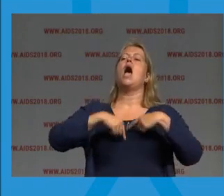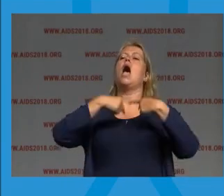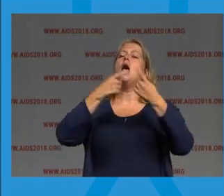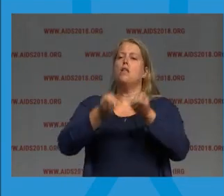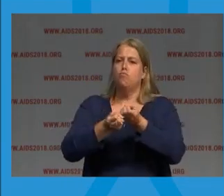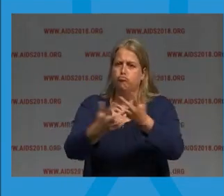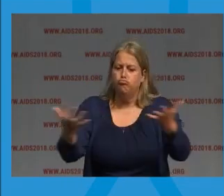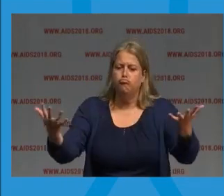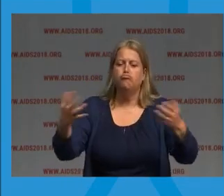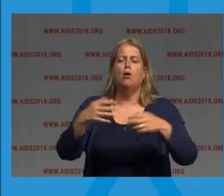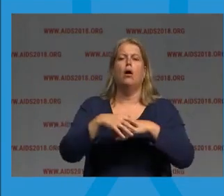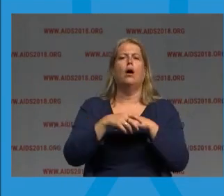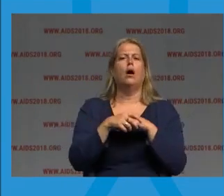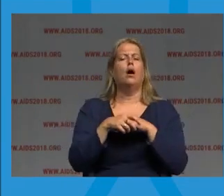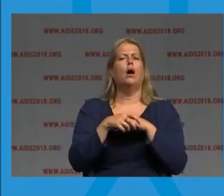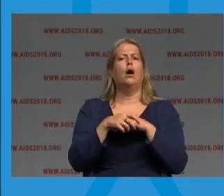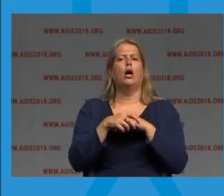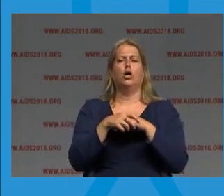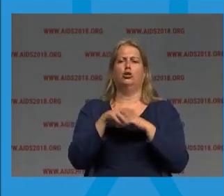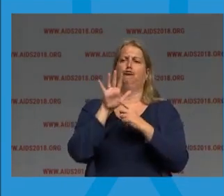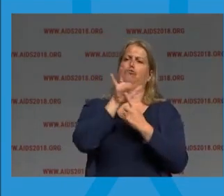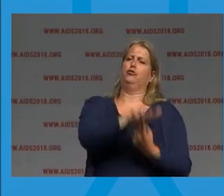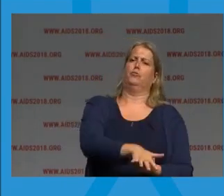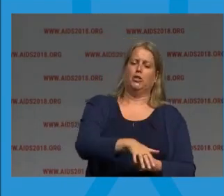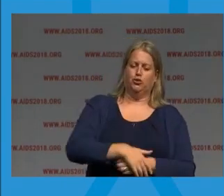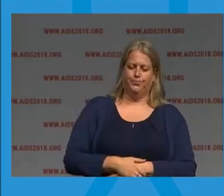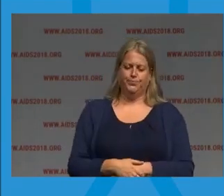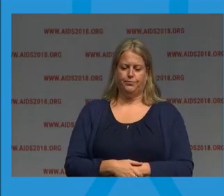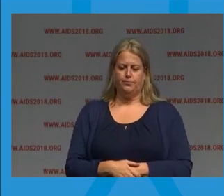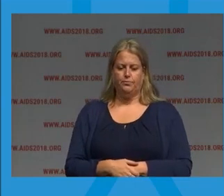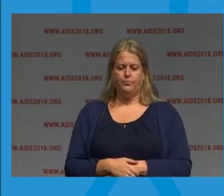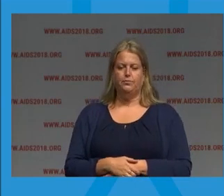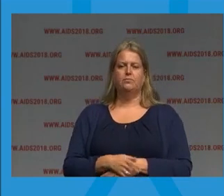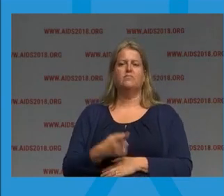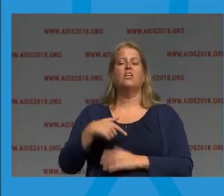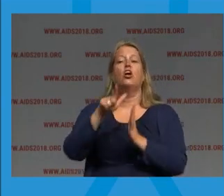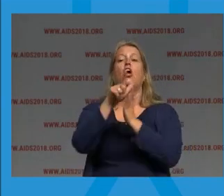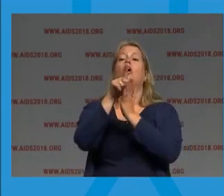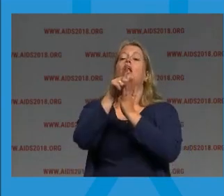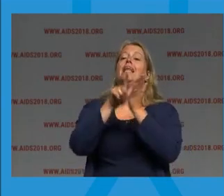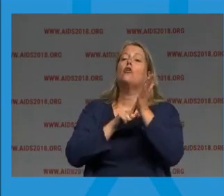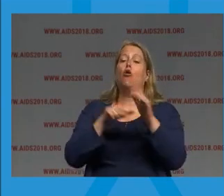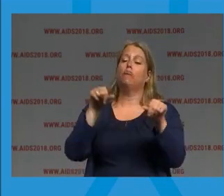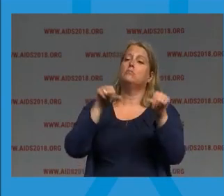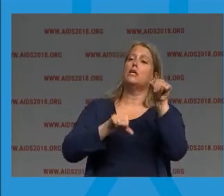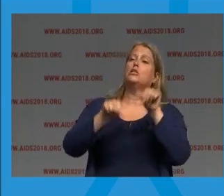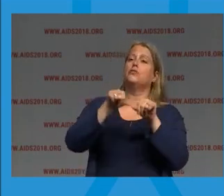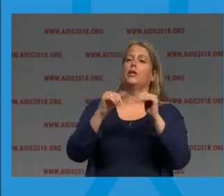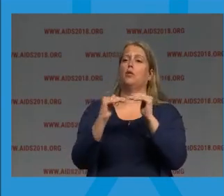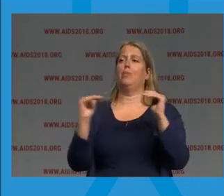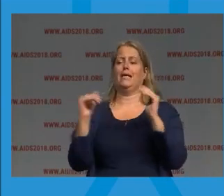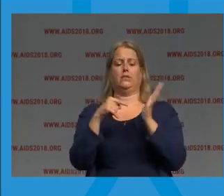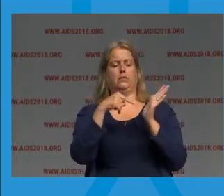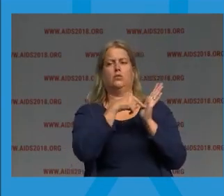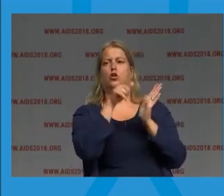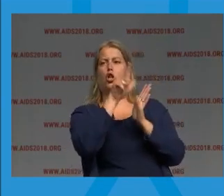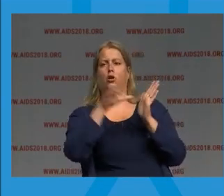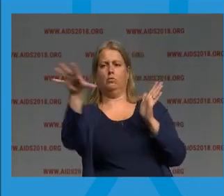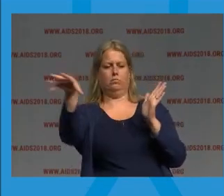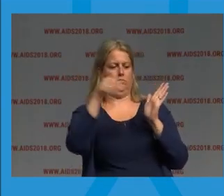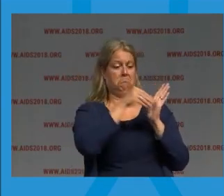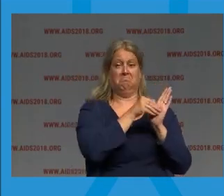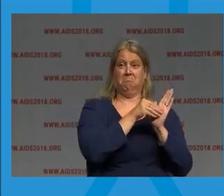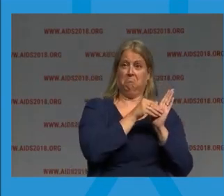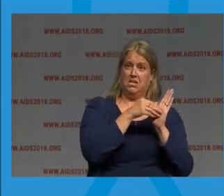in terms of discrimination. There is no legal or scientific basis of having these laws on